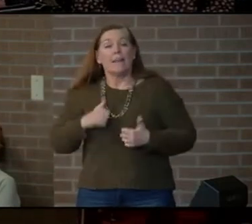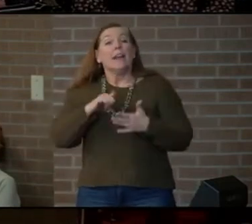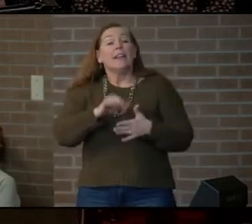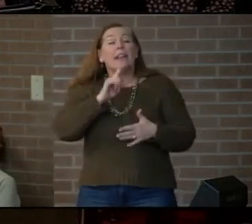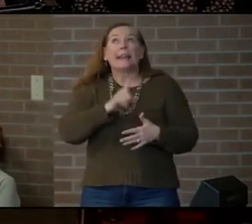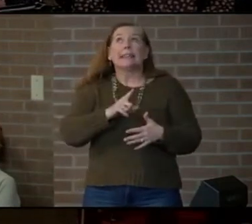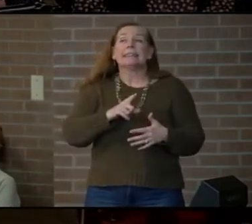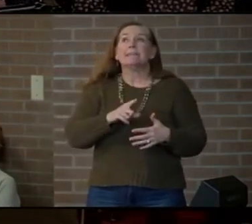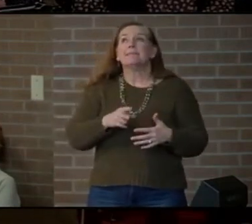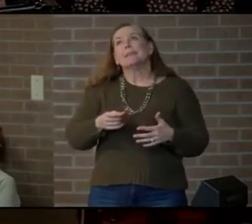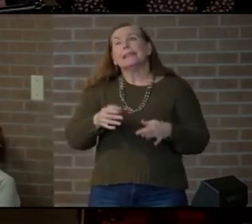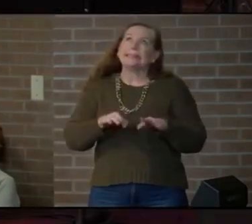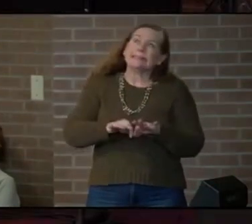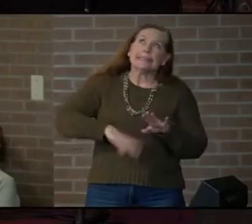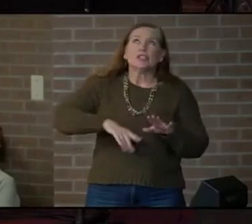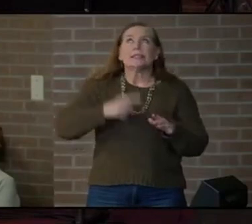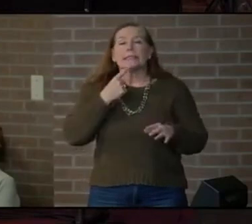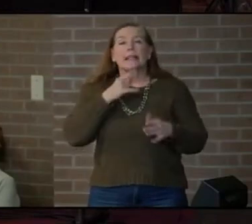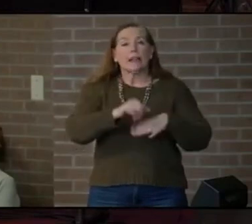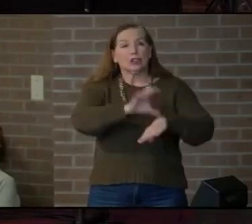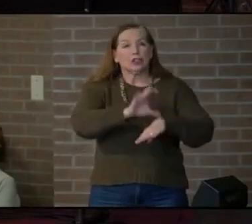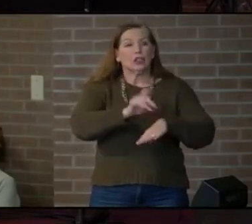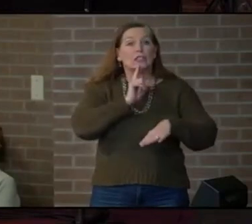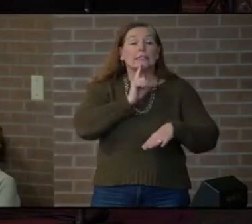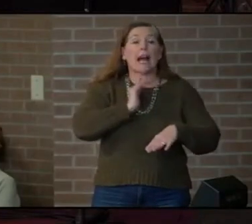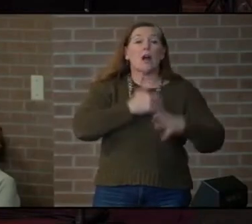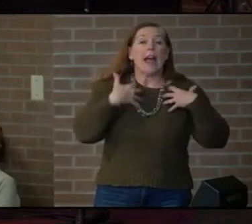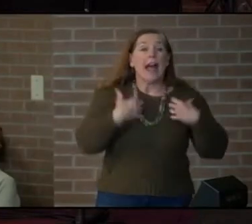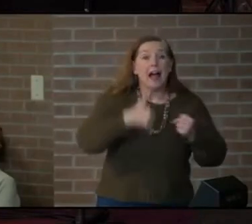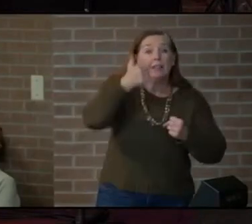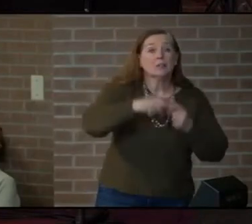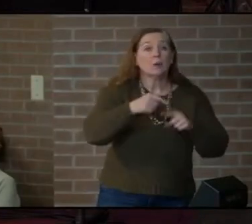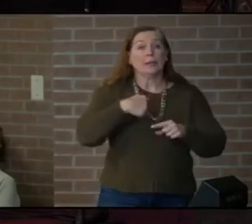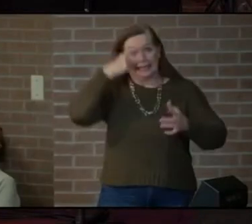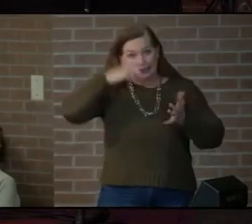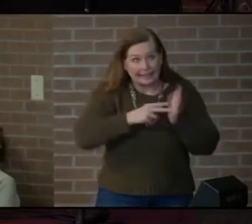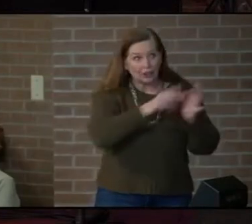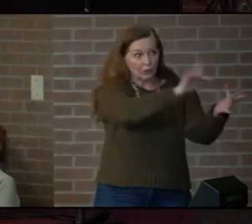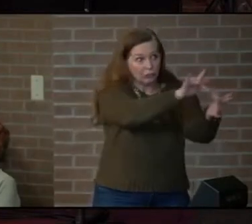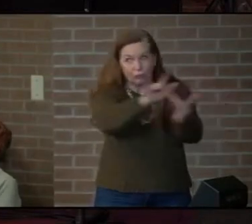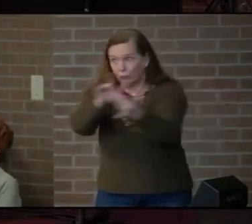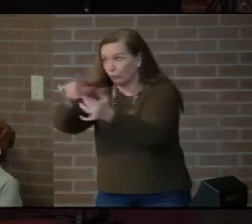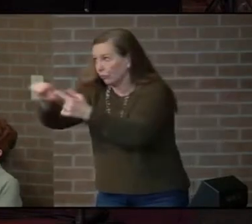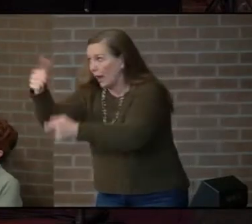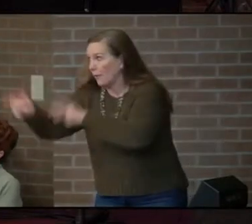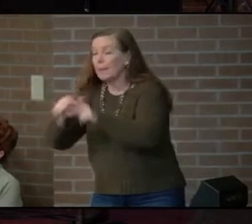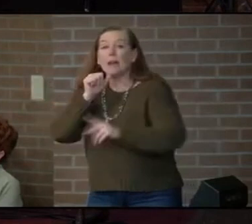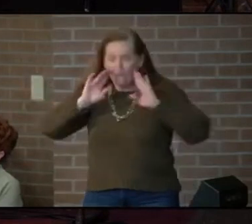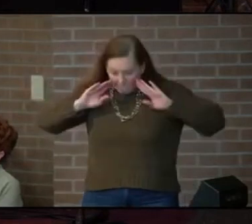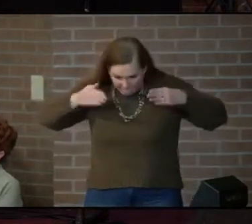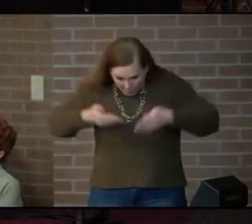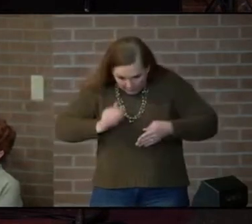that it says that churches are healthiest when we intentionally reach out to others instead of focusing on our